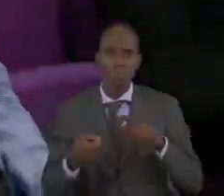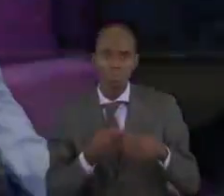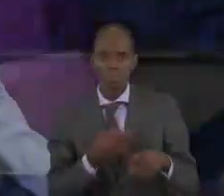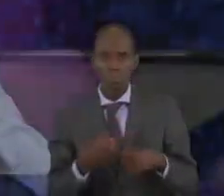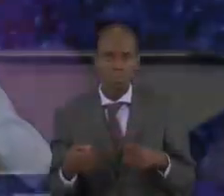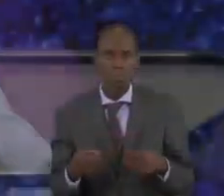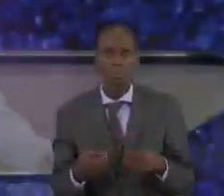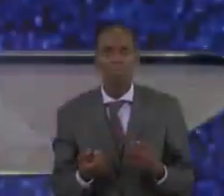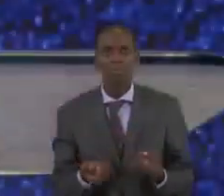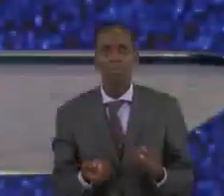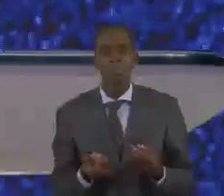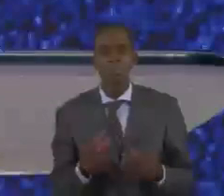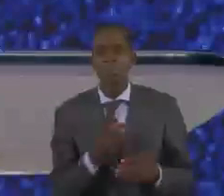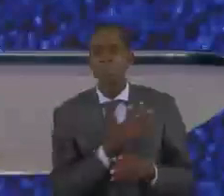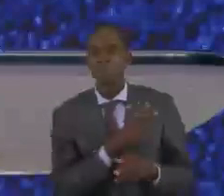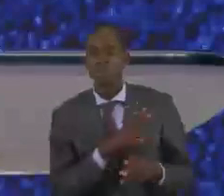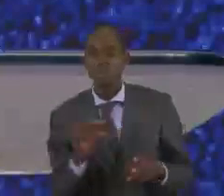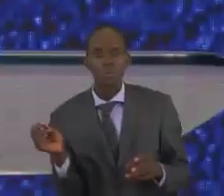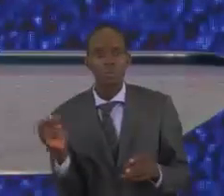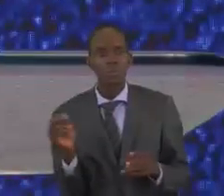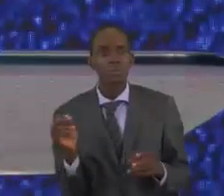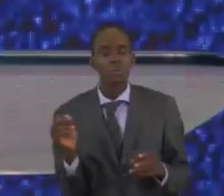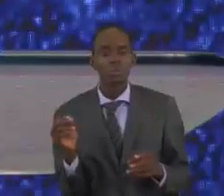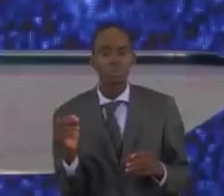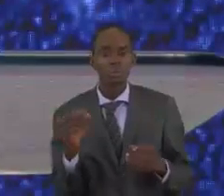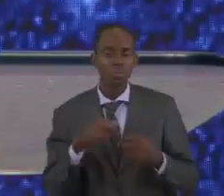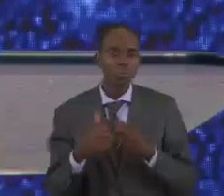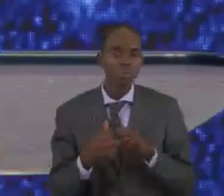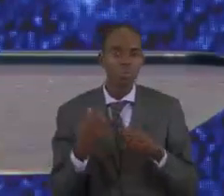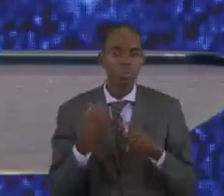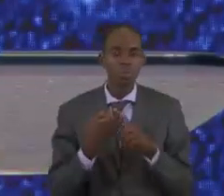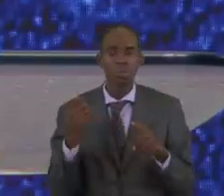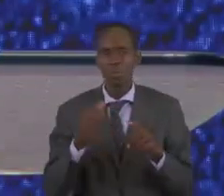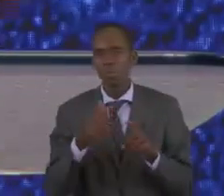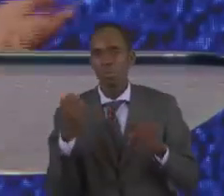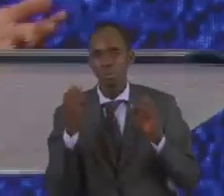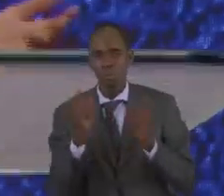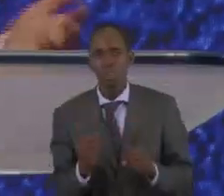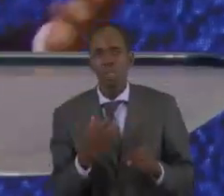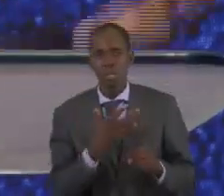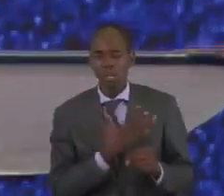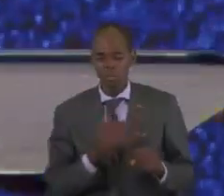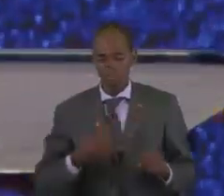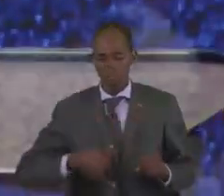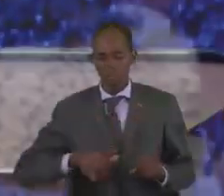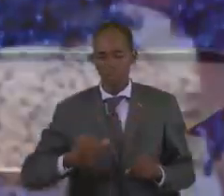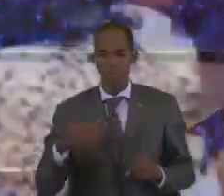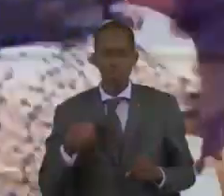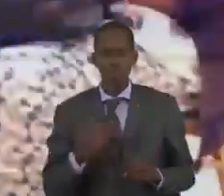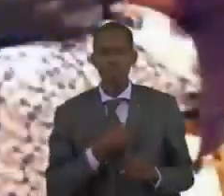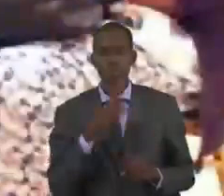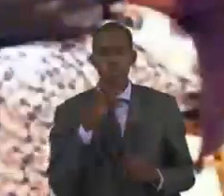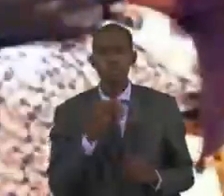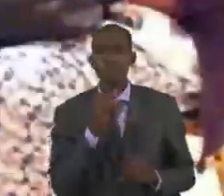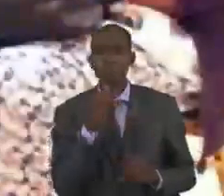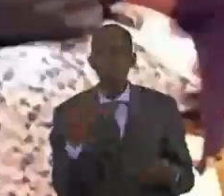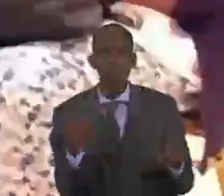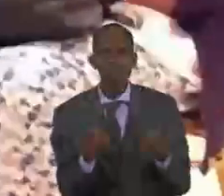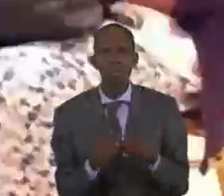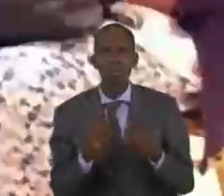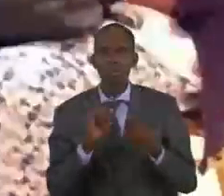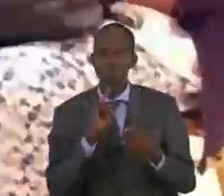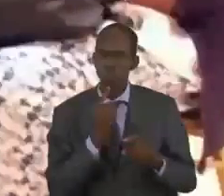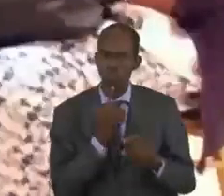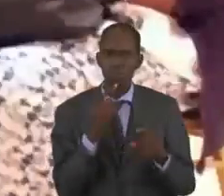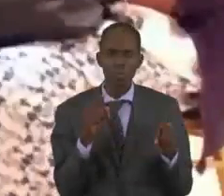no warning from the powers that be, and yet are we as devoted as them? They suffered, they